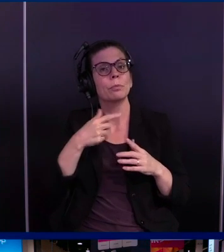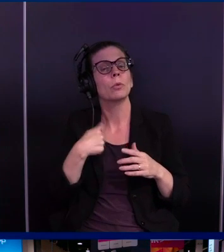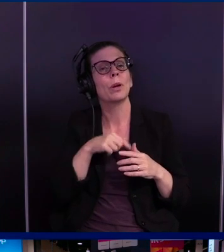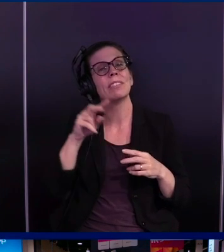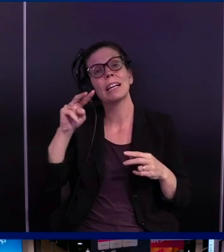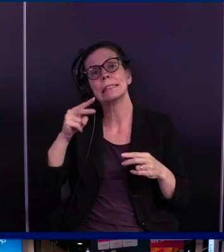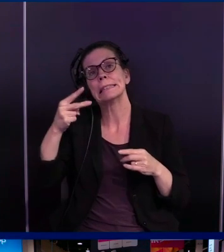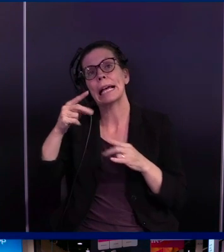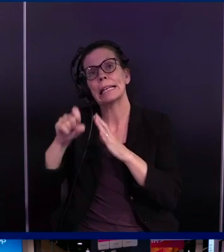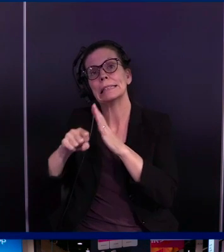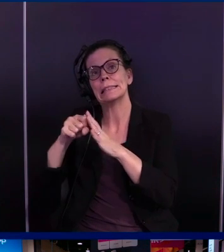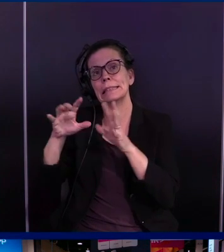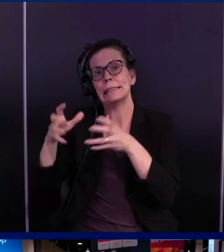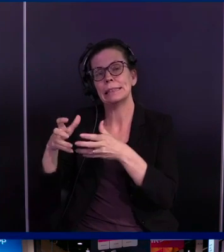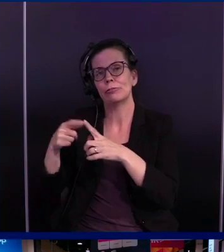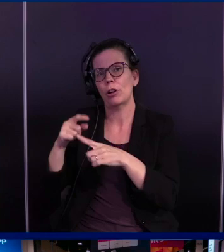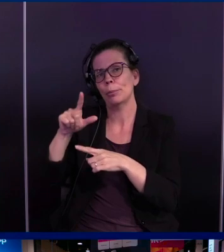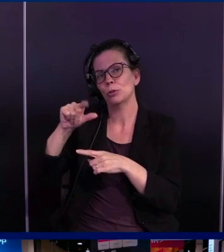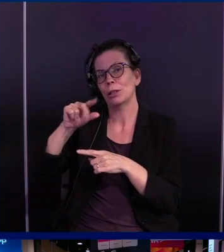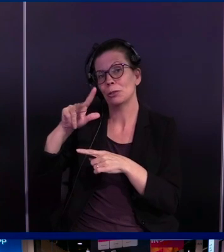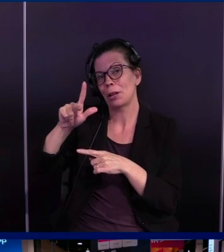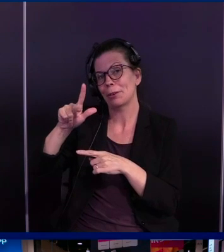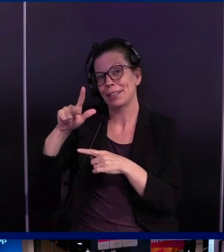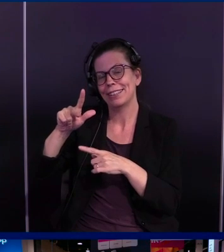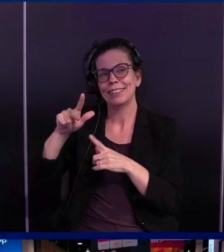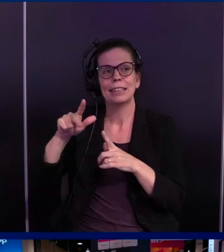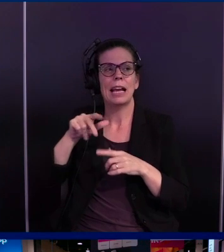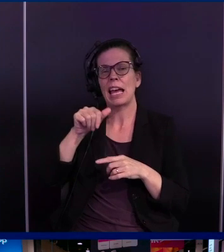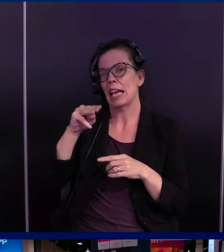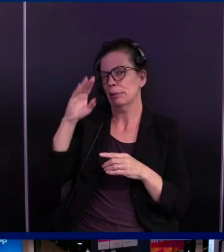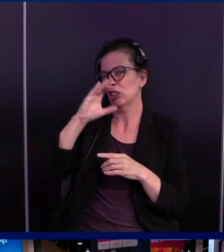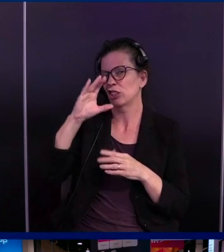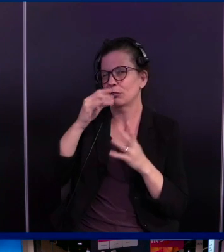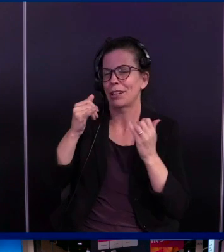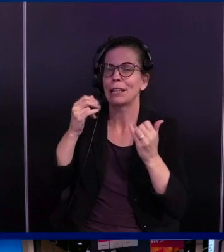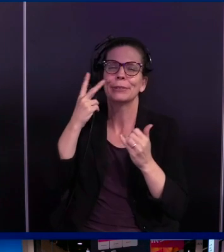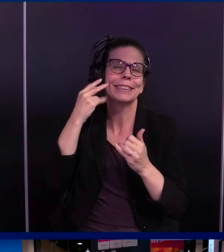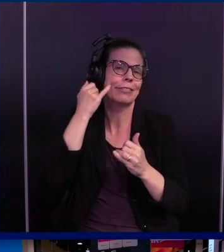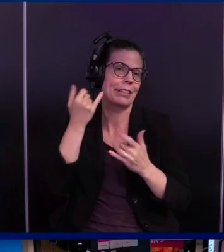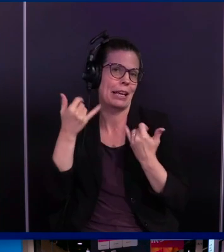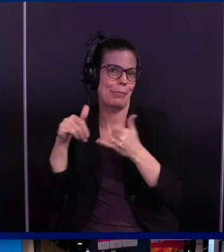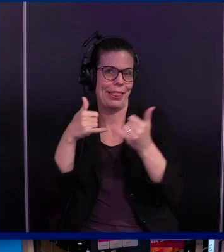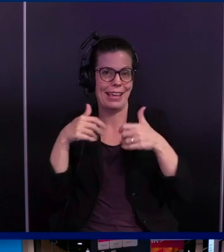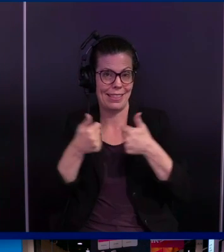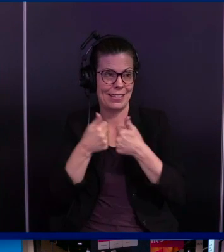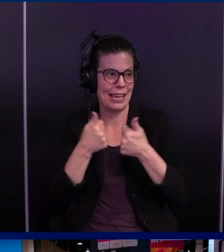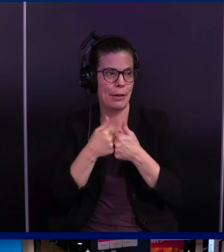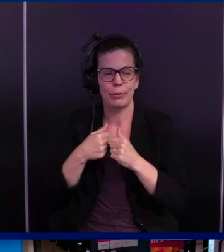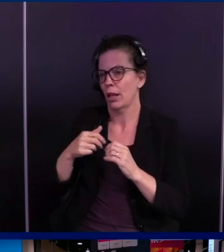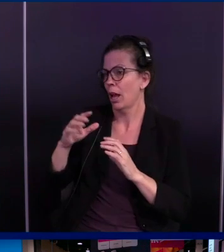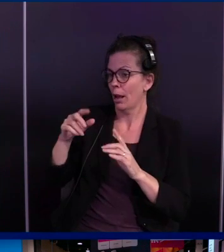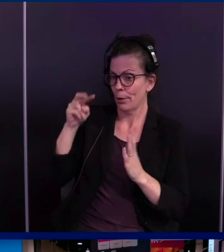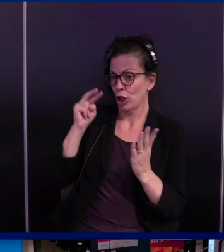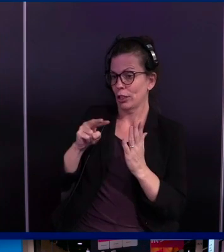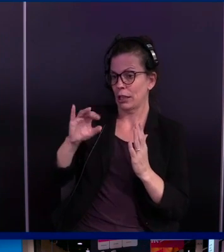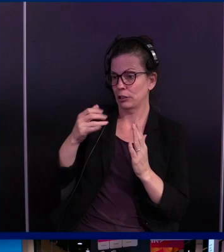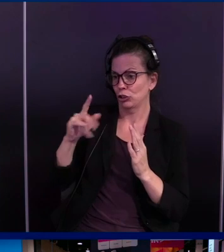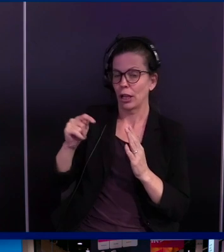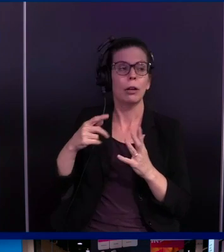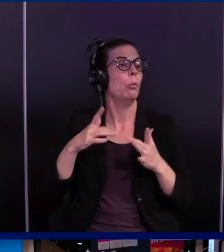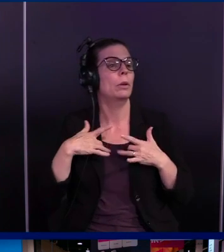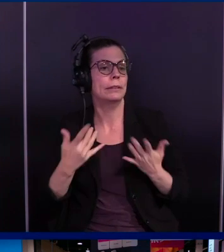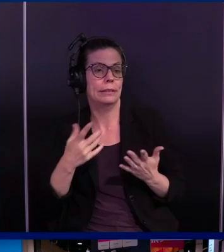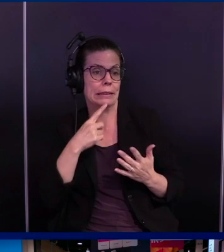second season from 2023. AM's over there searching it up right now to see if he can play the game. I'm talking to chat. Oh, are you? What are they